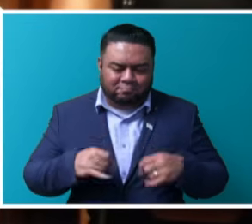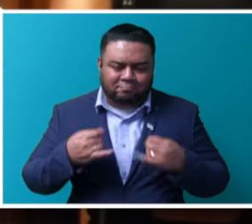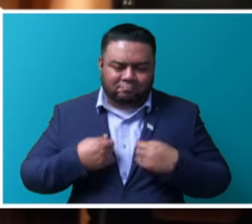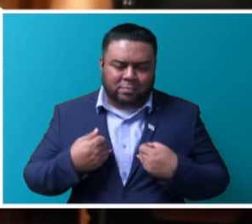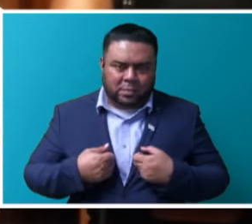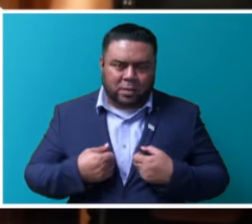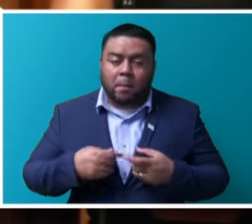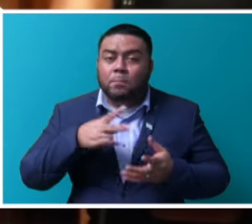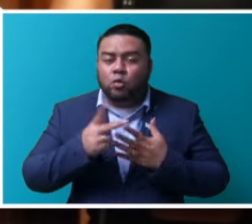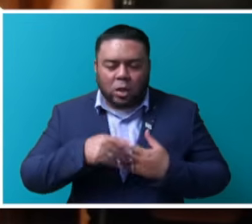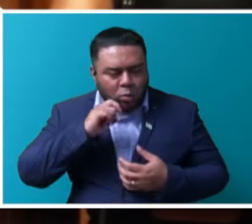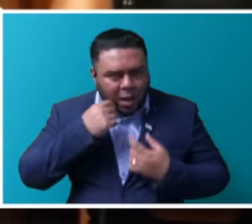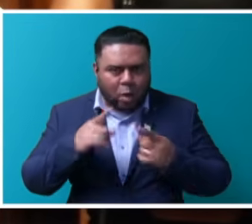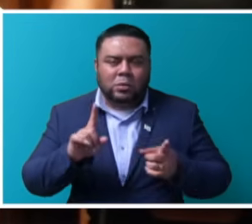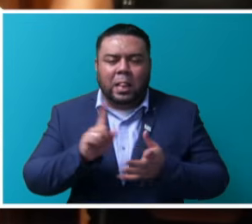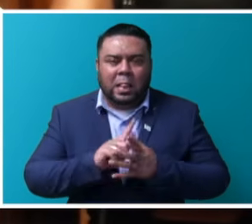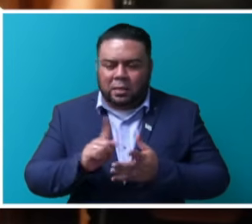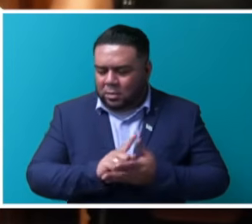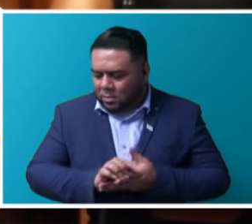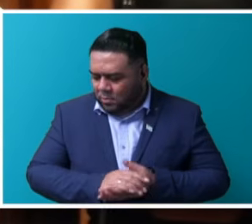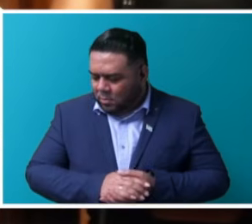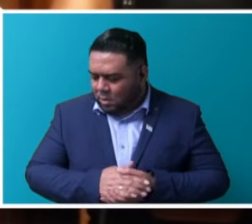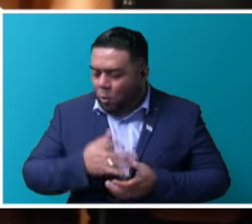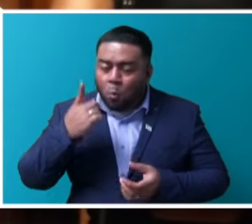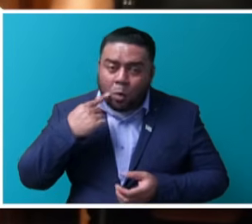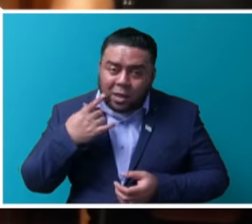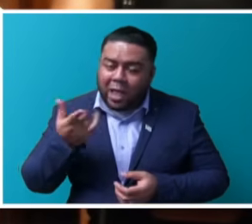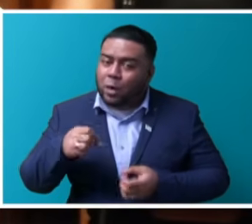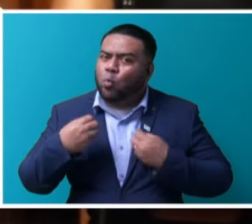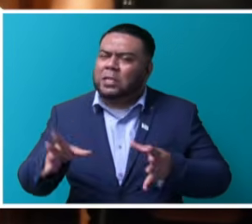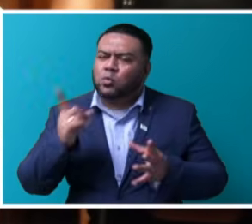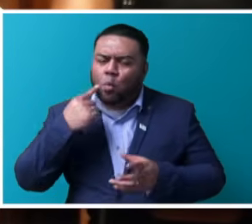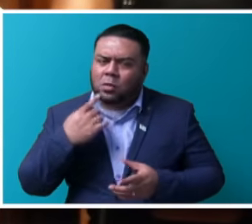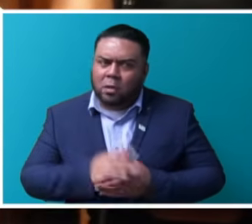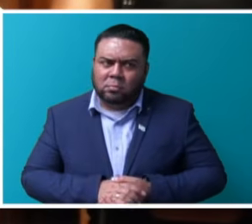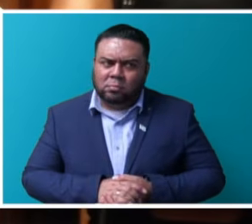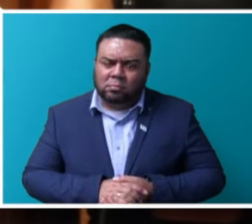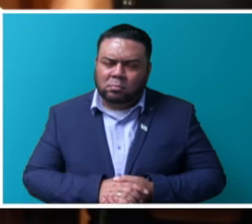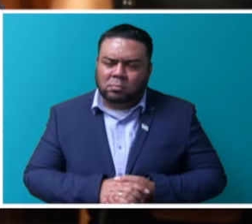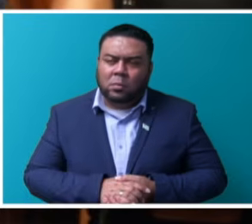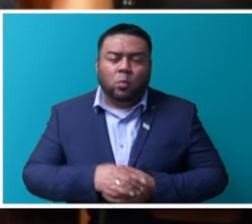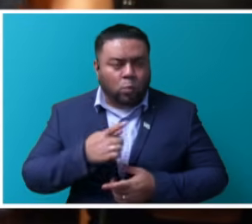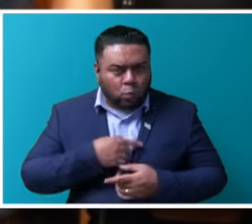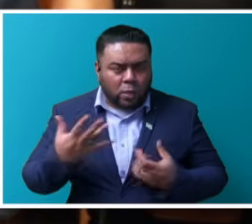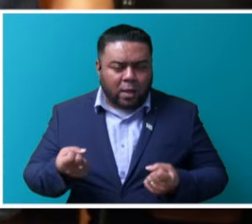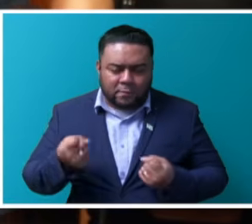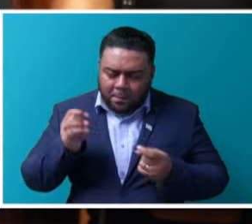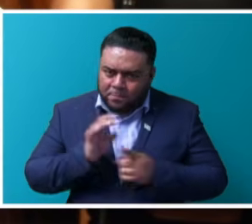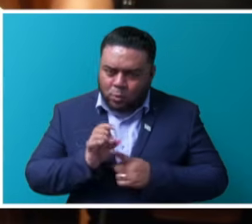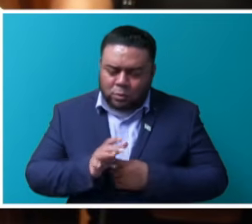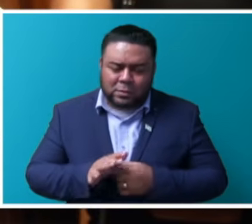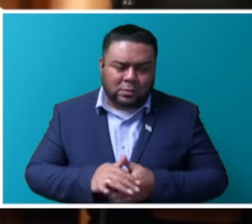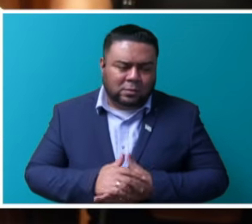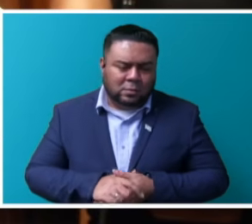details will be announced later. Water and wastewater. Mr. Speaker, we inherited a critical crisis in the